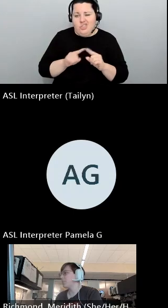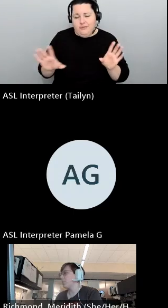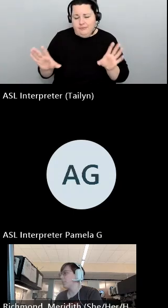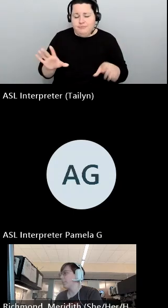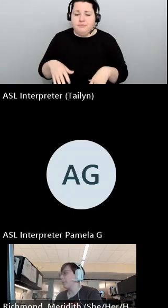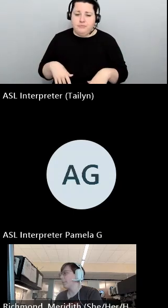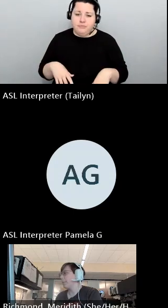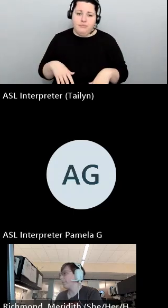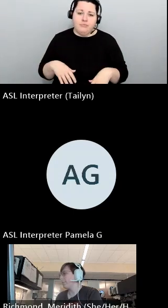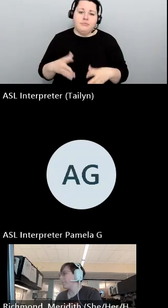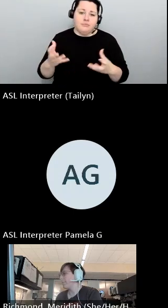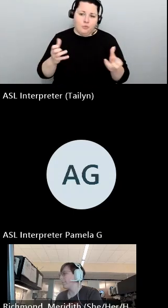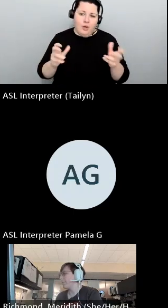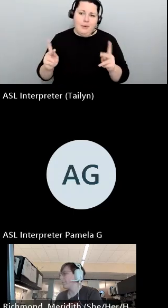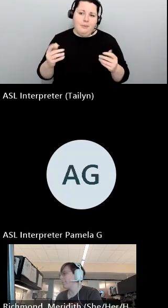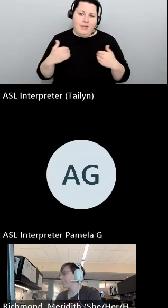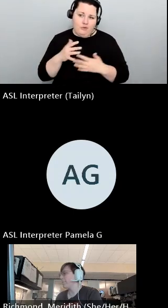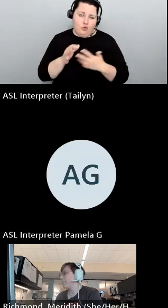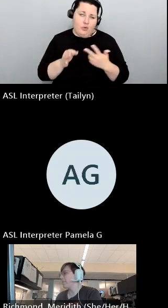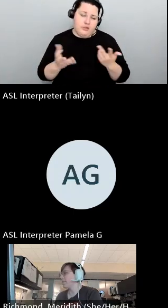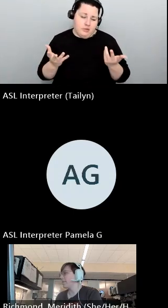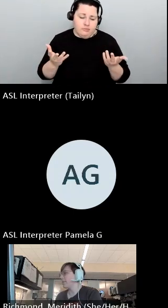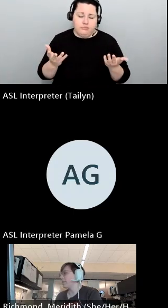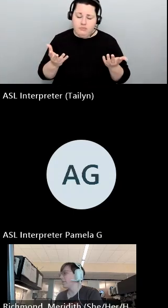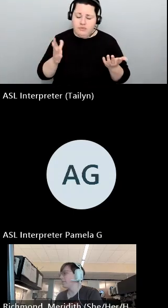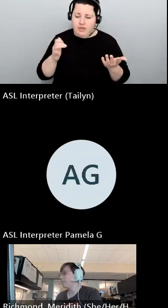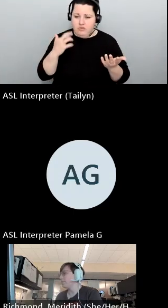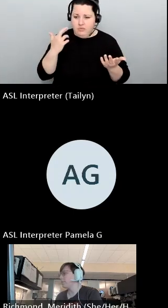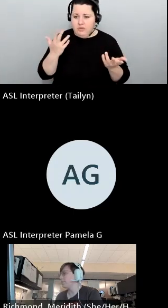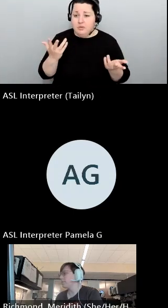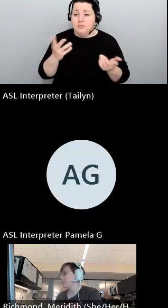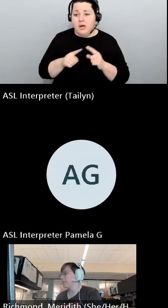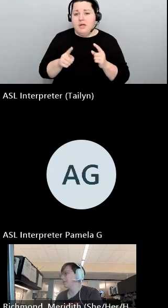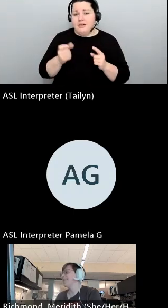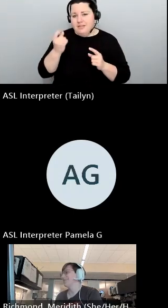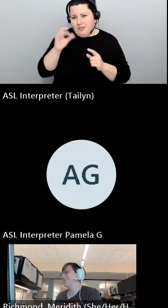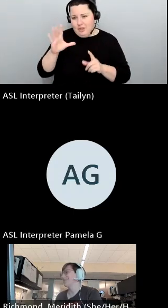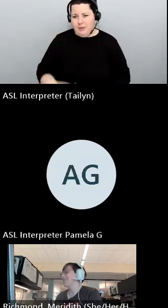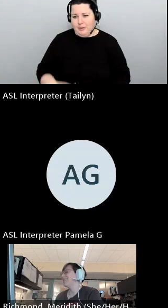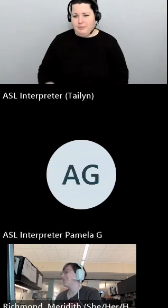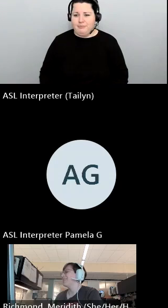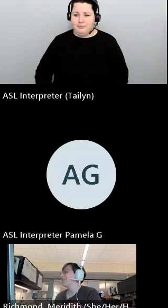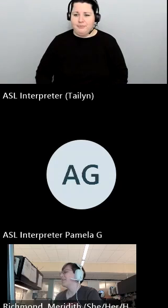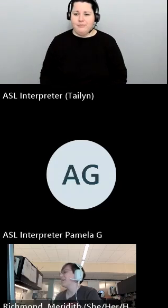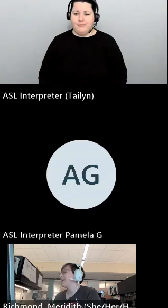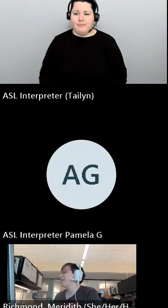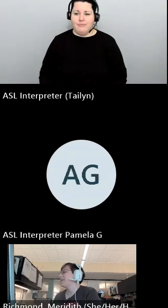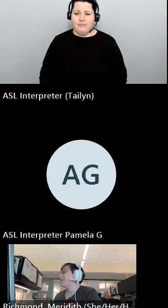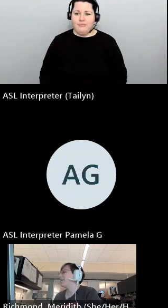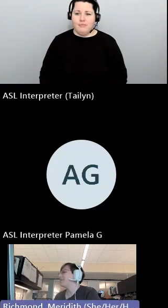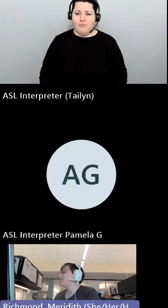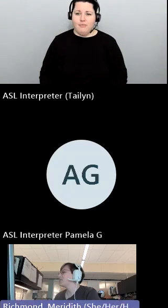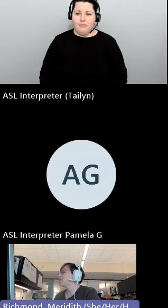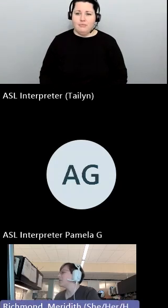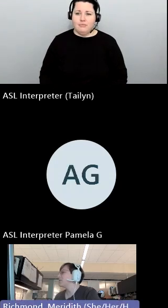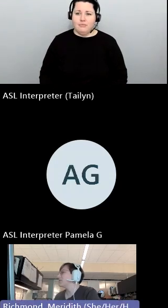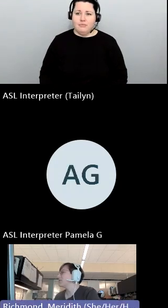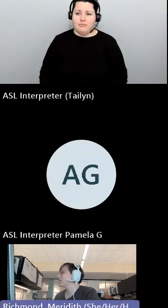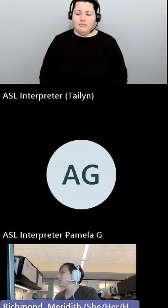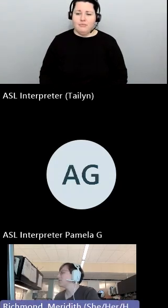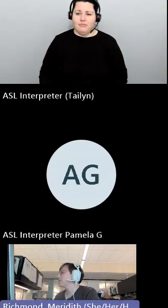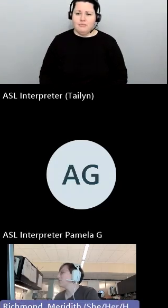and we want people to have a choice. So that's kind of why that works. But I get your point. So. And